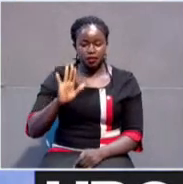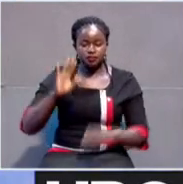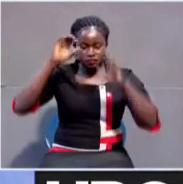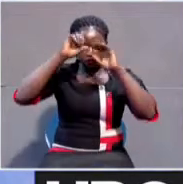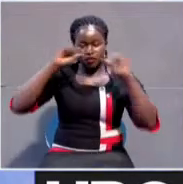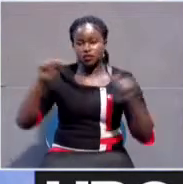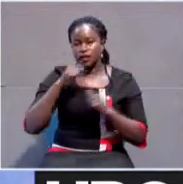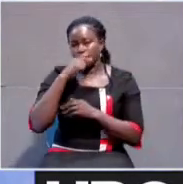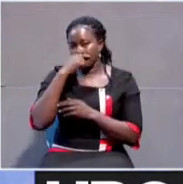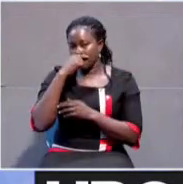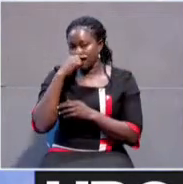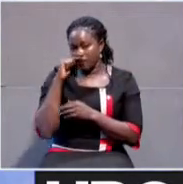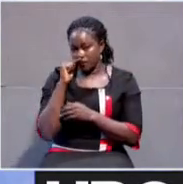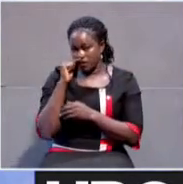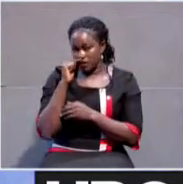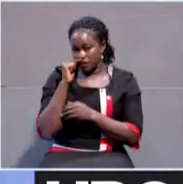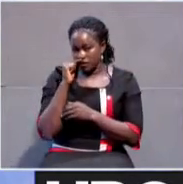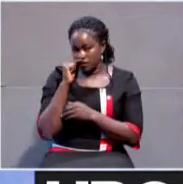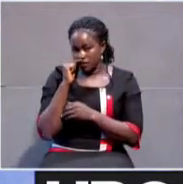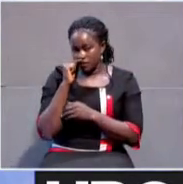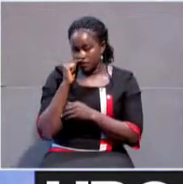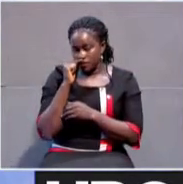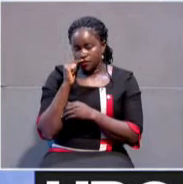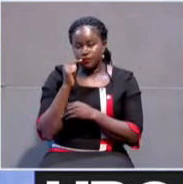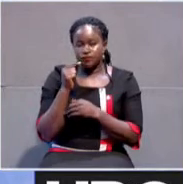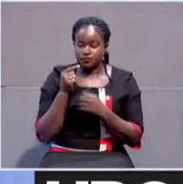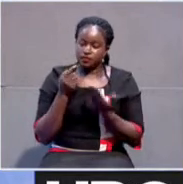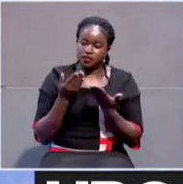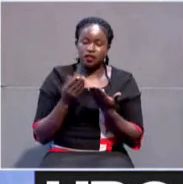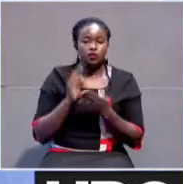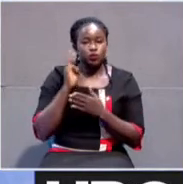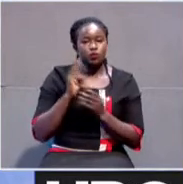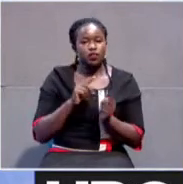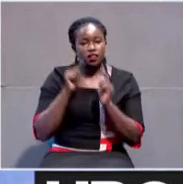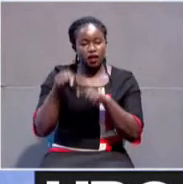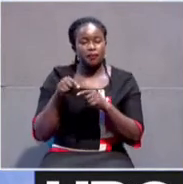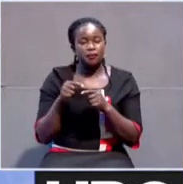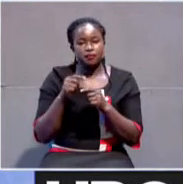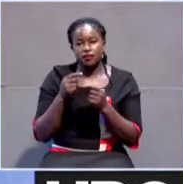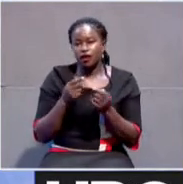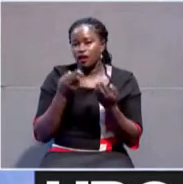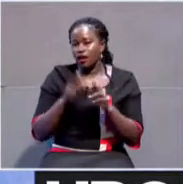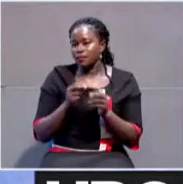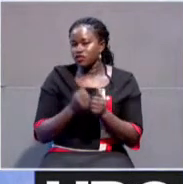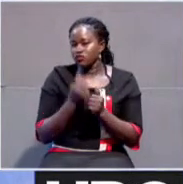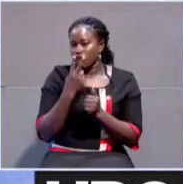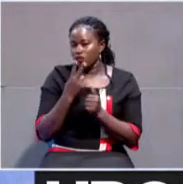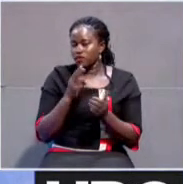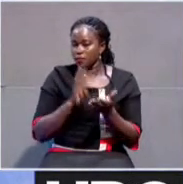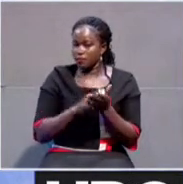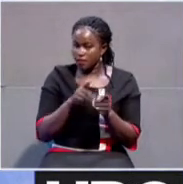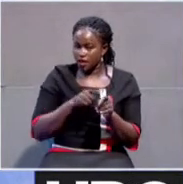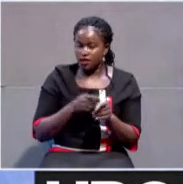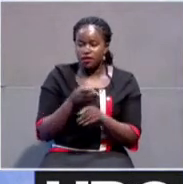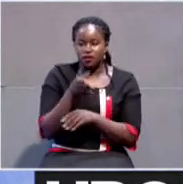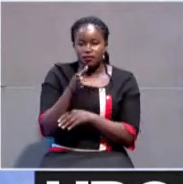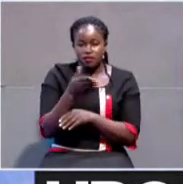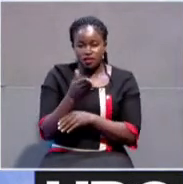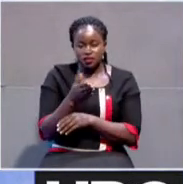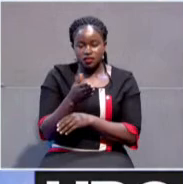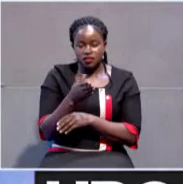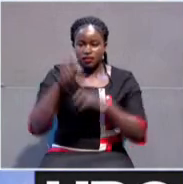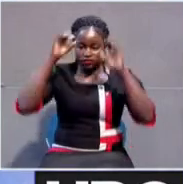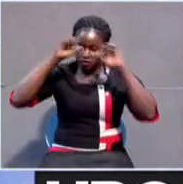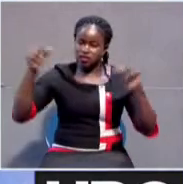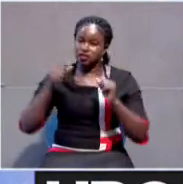of President-elect Yoweri Kaguta Tibuhabura Museveni due on the 12th of May. Minister for Presidency Esther